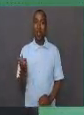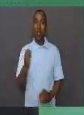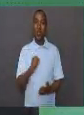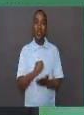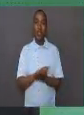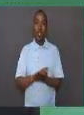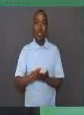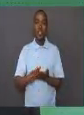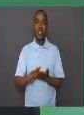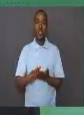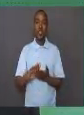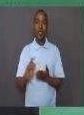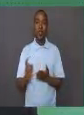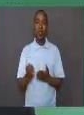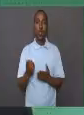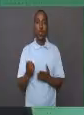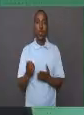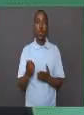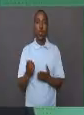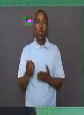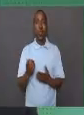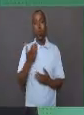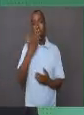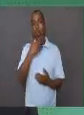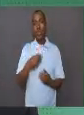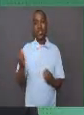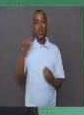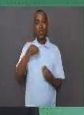sterilized by applying heat,